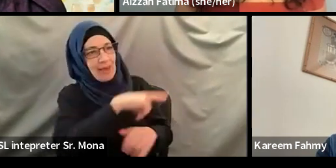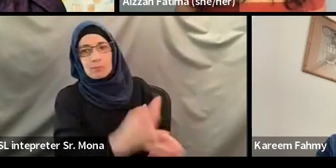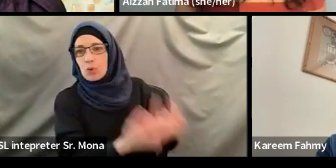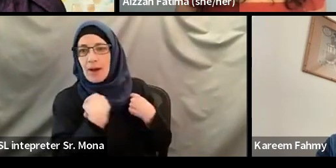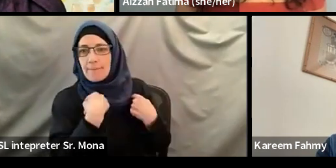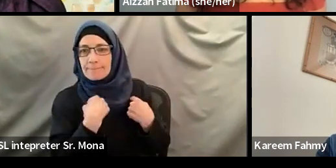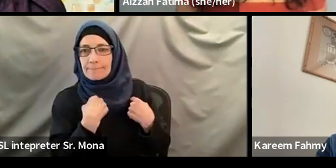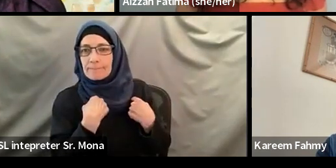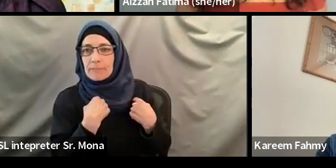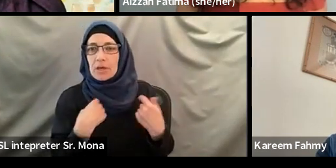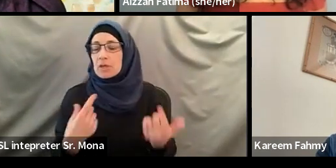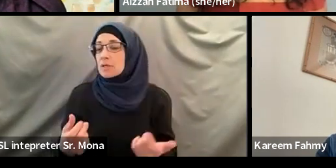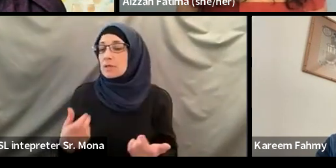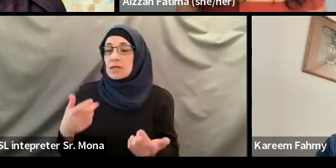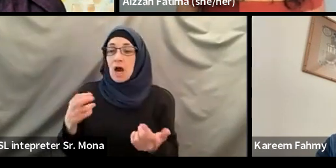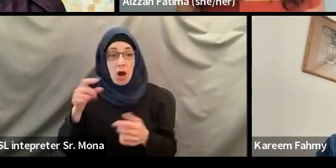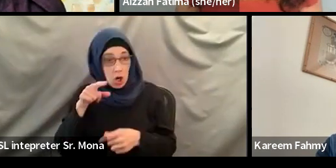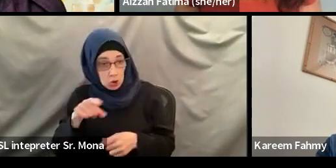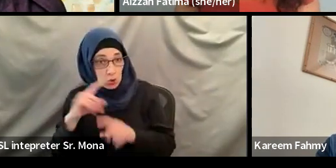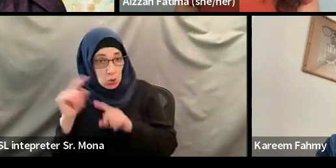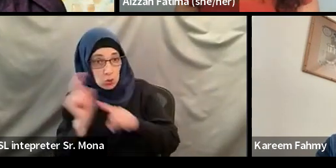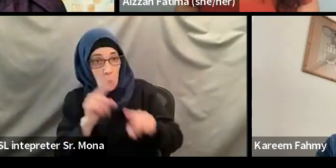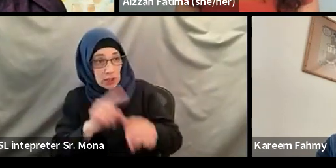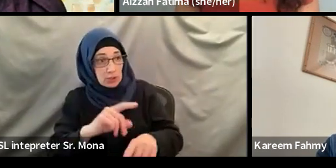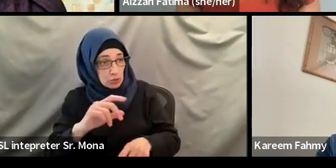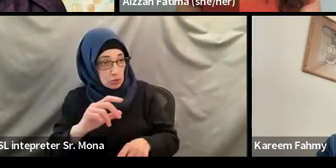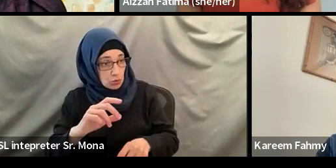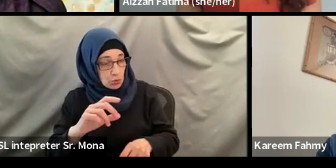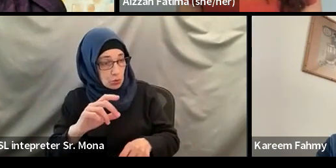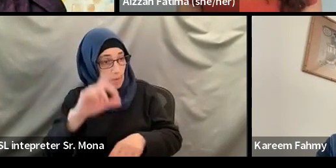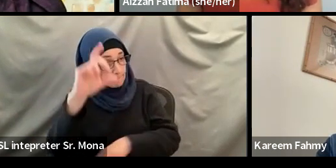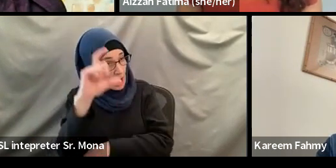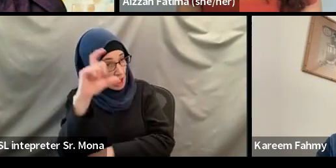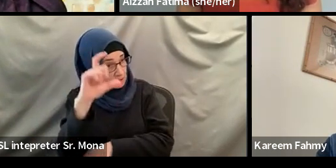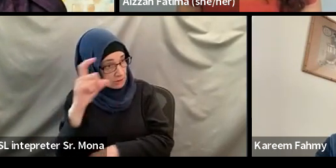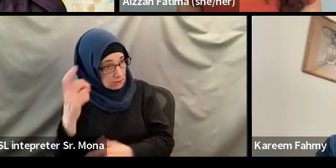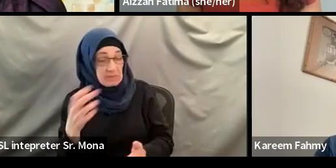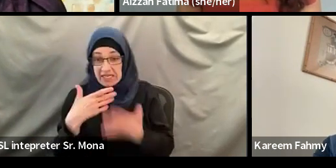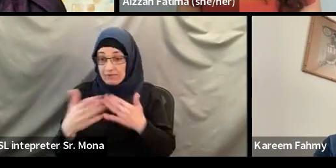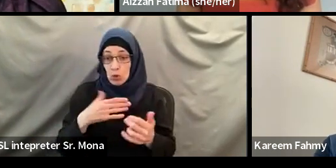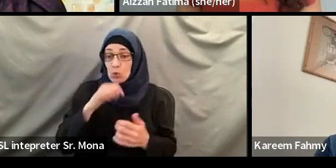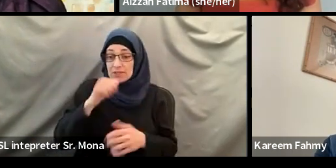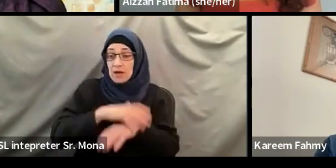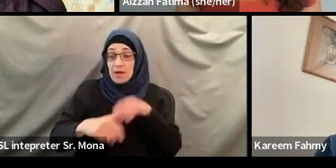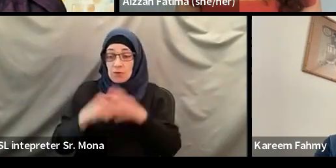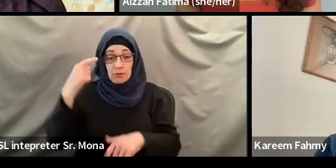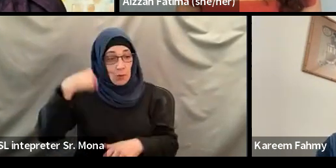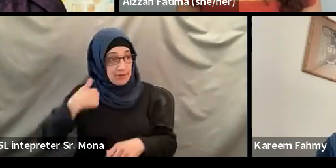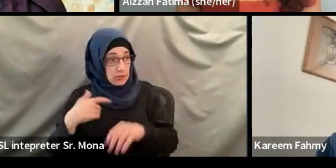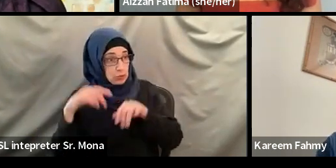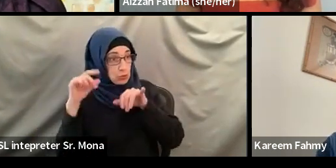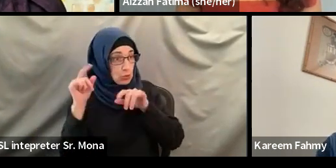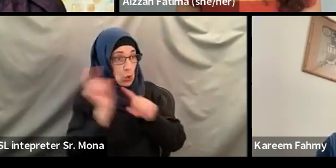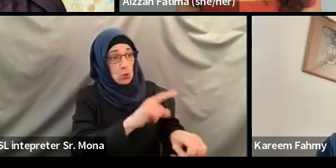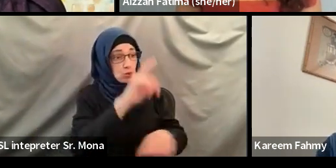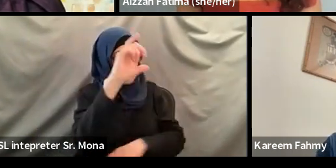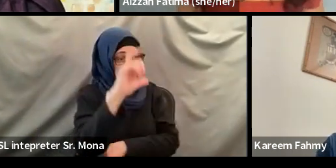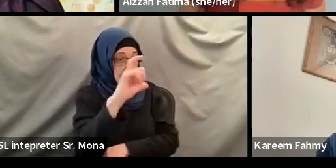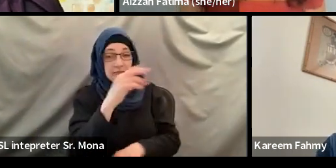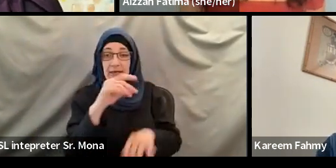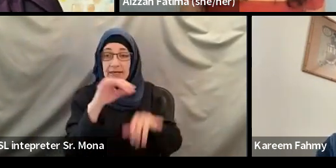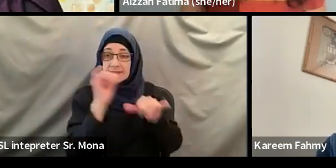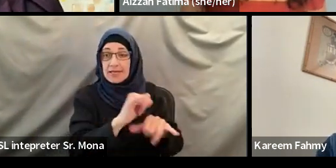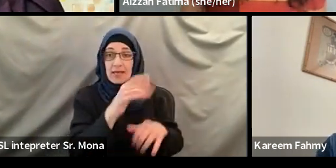it's uncomfortable for me to go to a mosque and stand in the women's section? Like, are we meeting the Muslims that might not agree with our work, but like, can we get them in the spaces